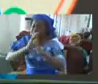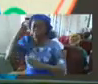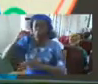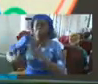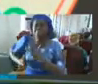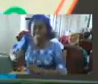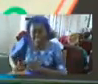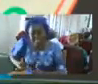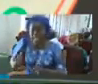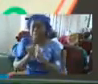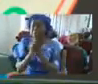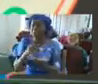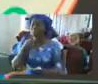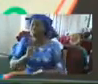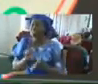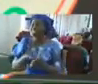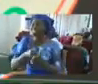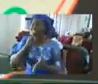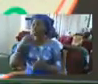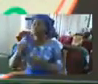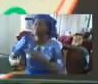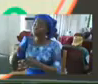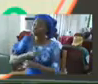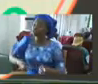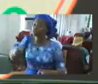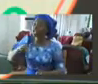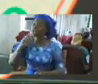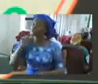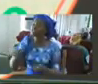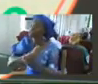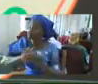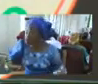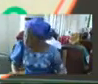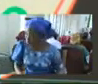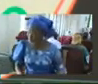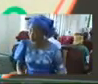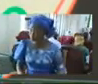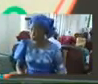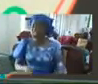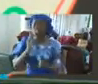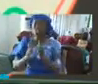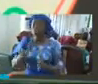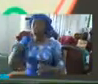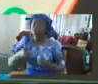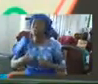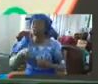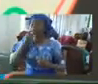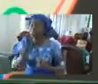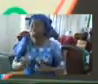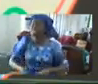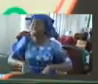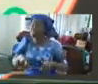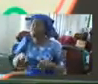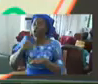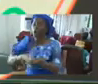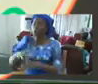The Bible says it is of the mercy of the Lord that we are not consumed. If you have been living on mercy and that mercy has